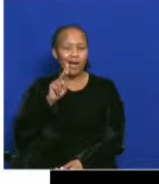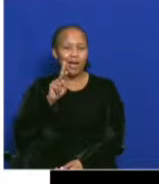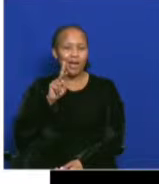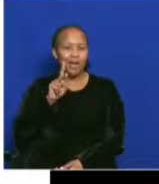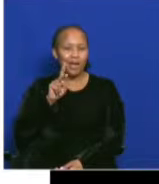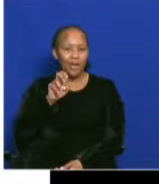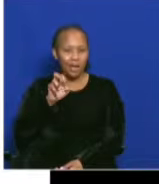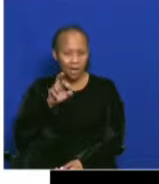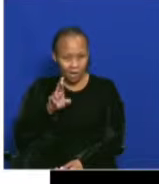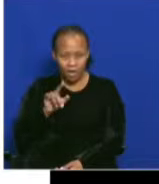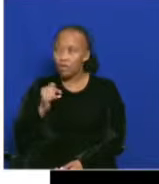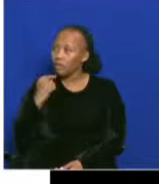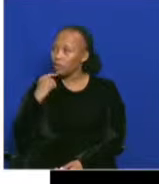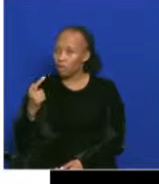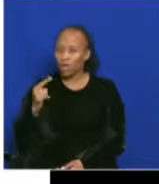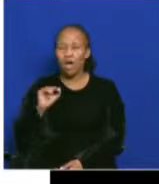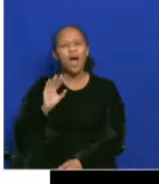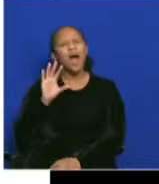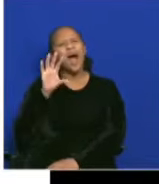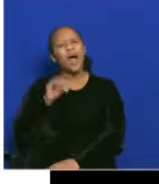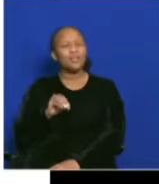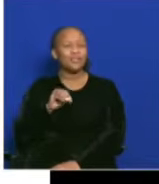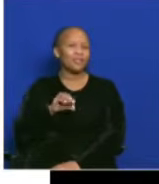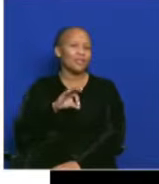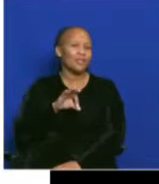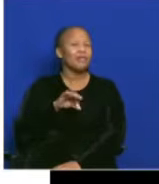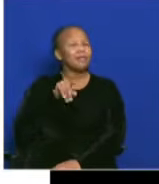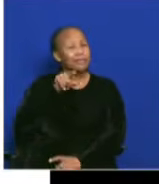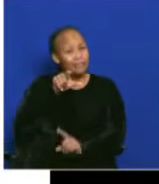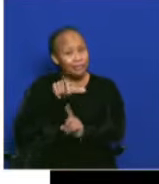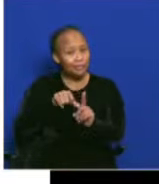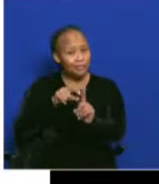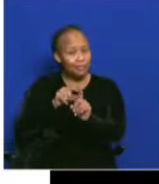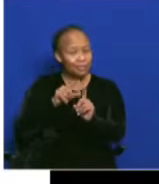if he is a friendly force or should I grab him?